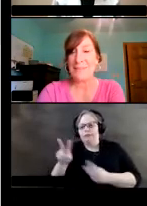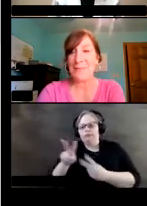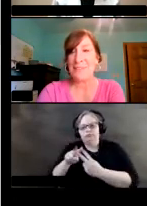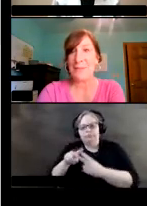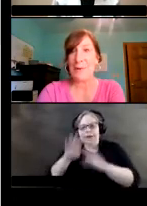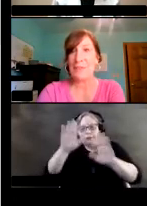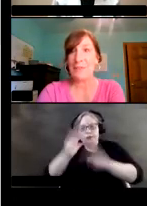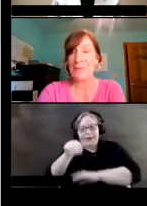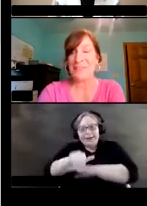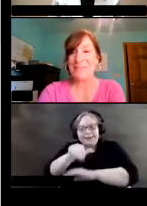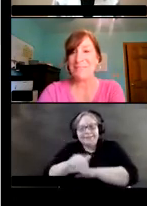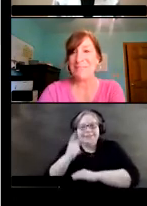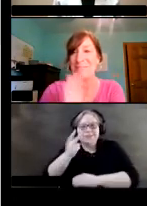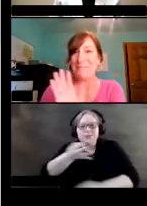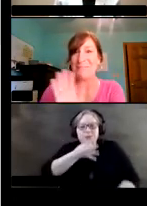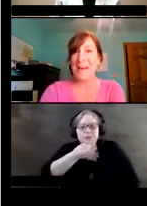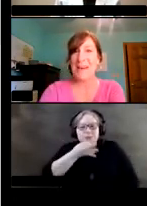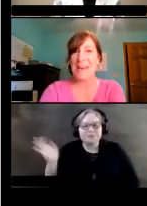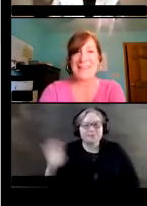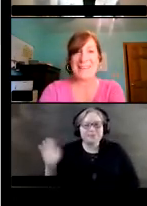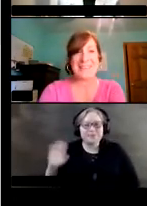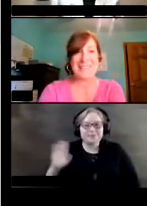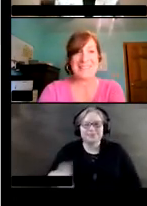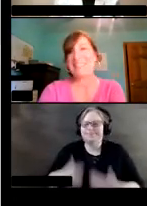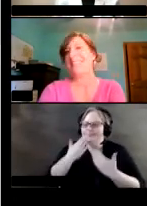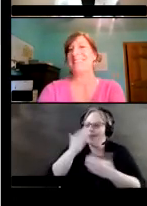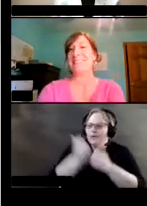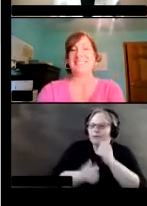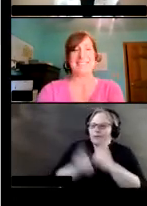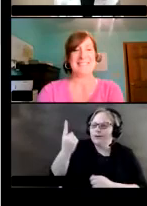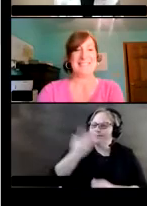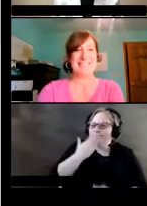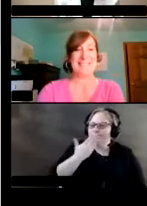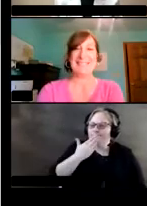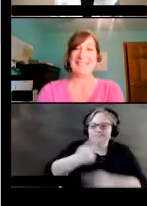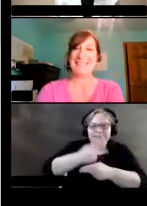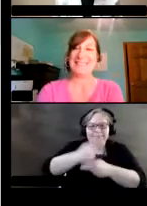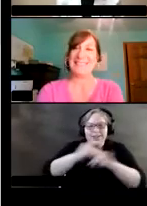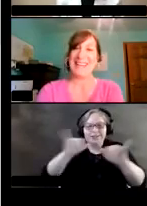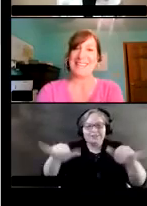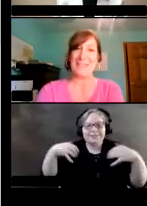night and we'll see you all soon. Thank you, everybody. Bye. Take care. Stay healthy.